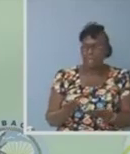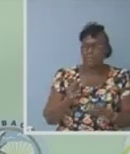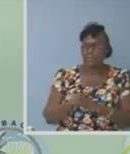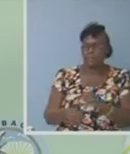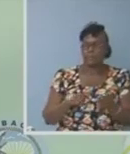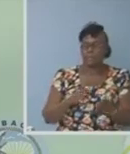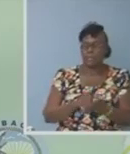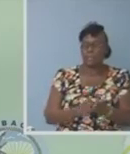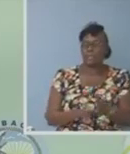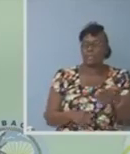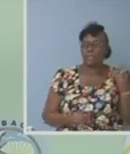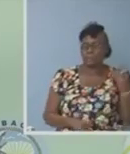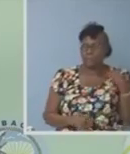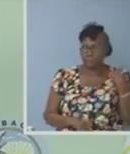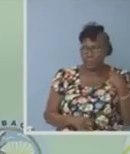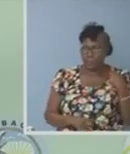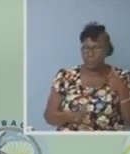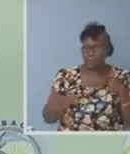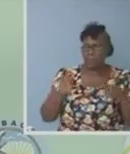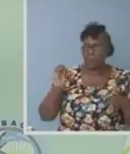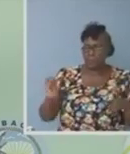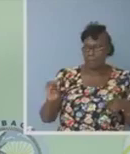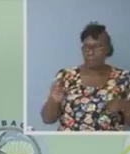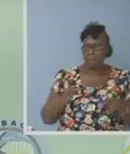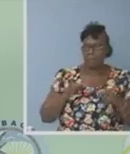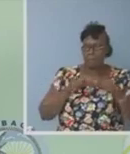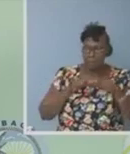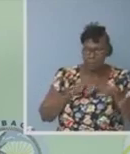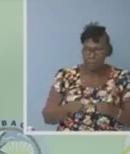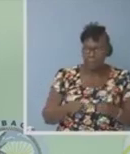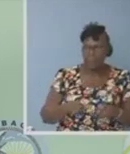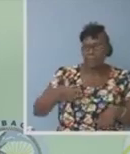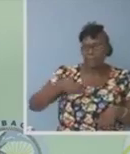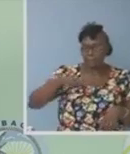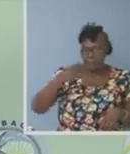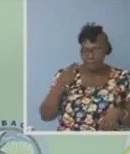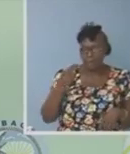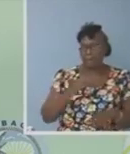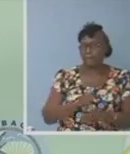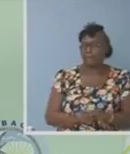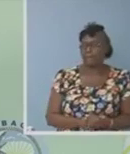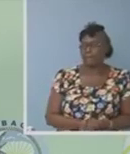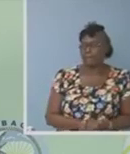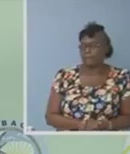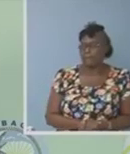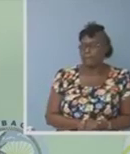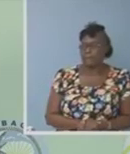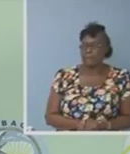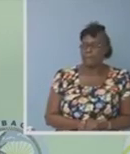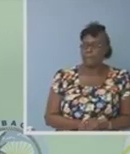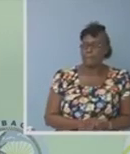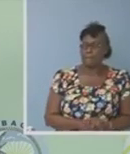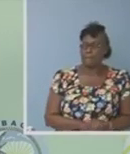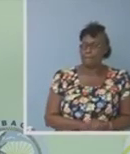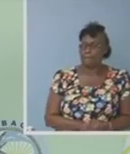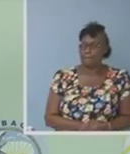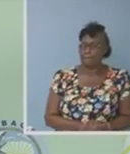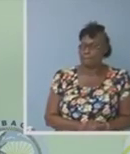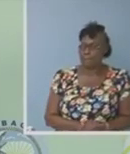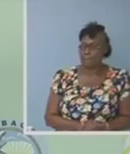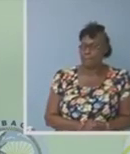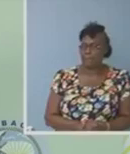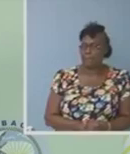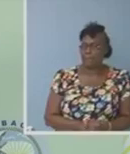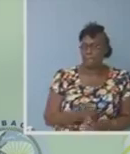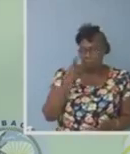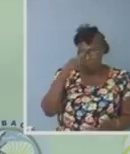and that the Tobago economy remains resilient. And as I have said over the